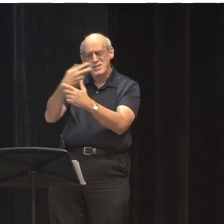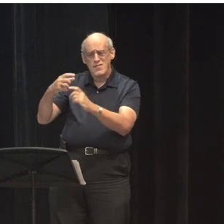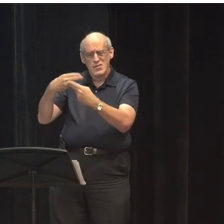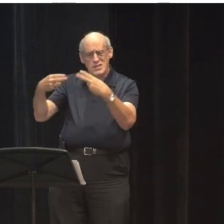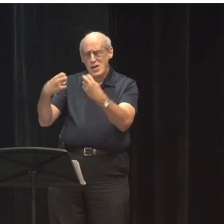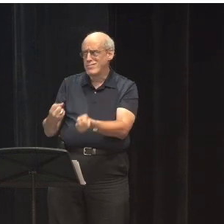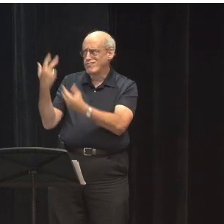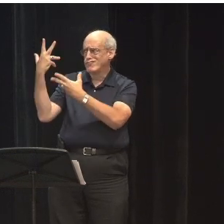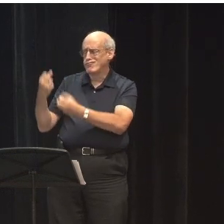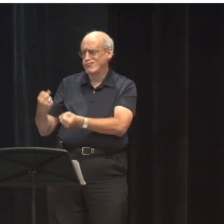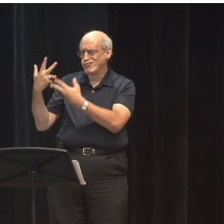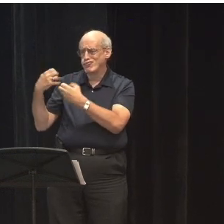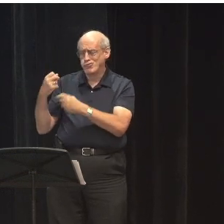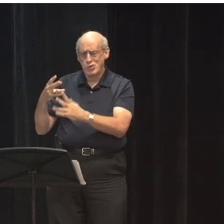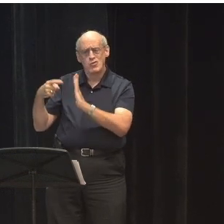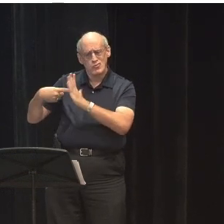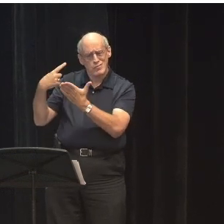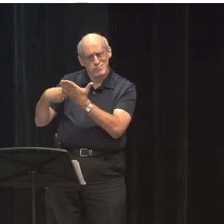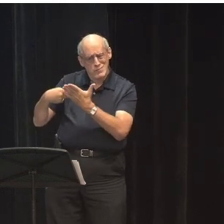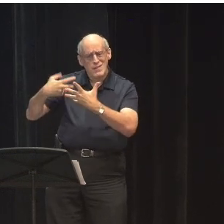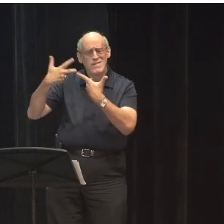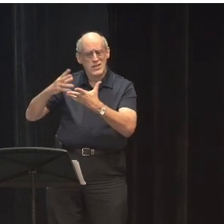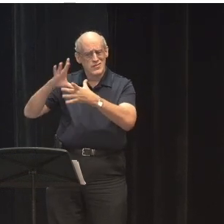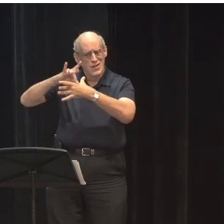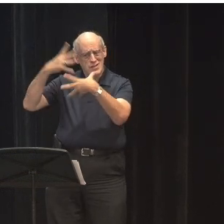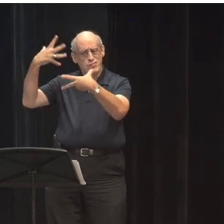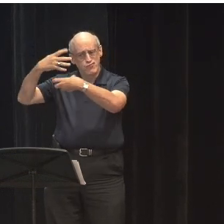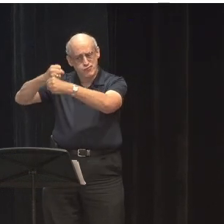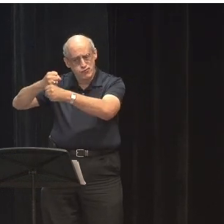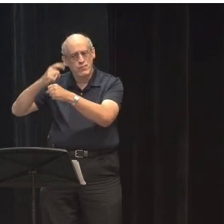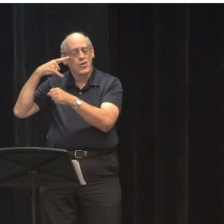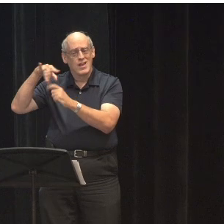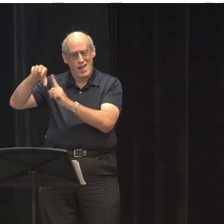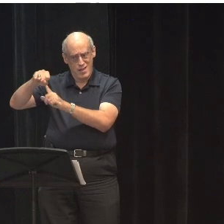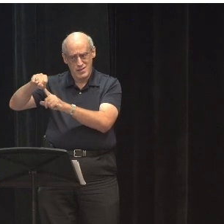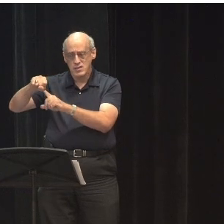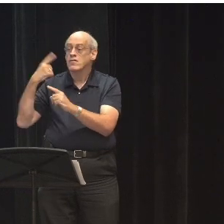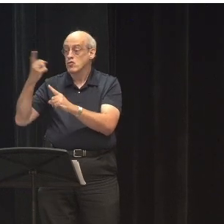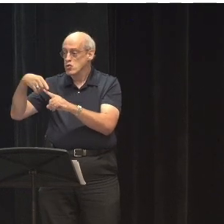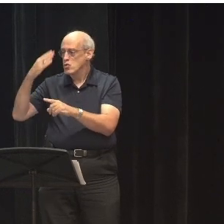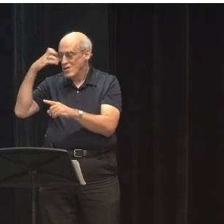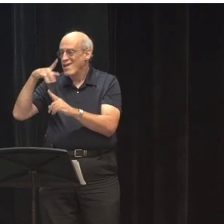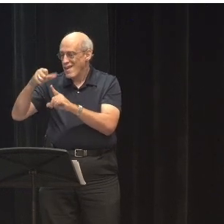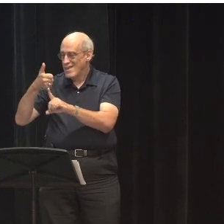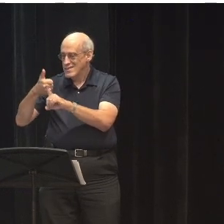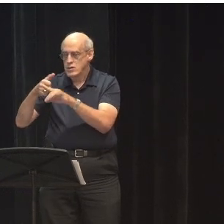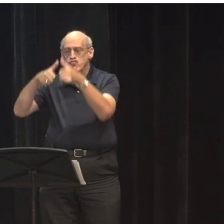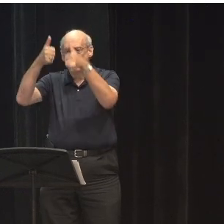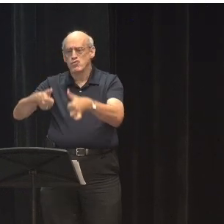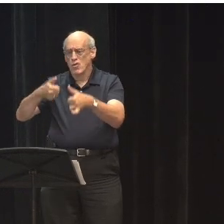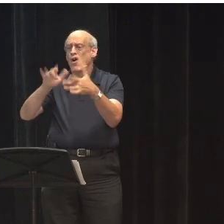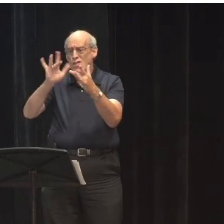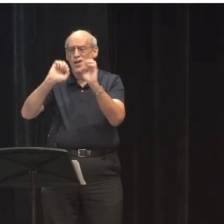of the project, what the purpose is, and then summarize the content of the EIS. And just so you all know, the EIS is also posted